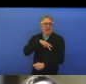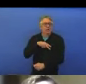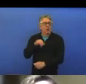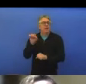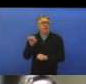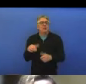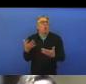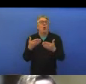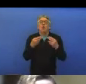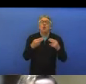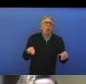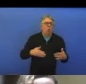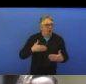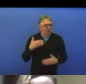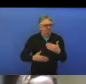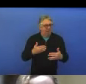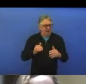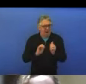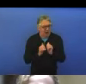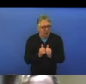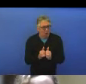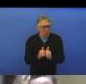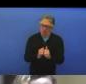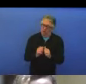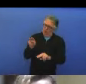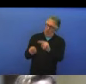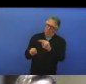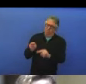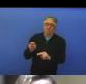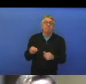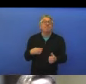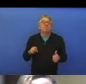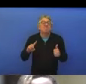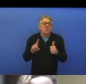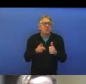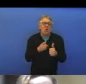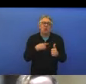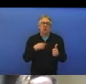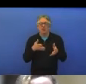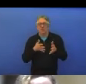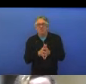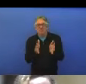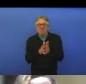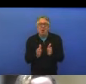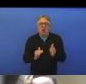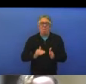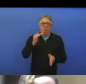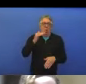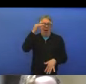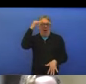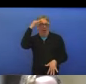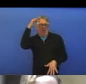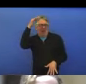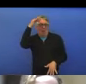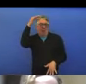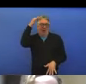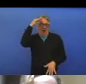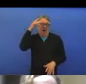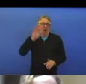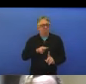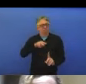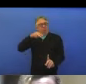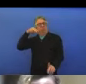going to be a part that will be a bit more theoretical. I'm not going to dwell on this one, but just to explain to